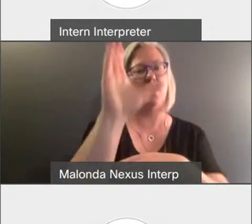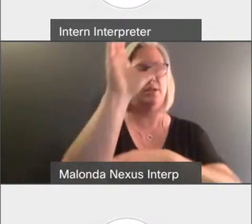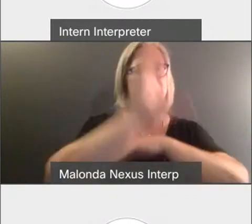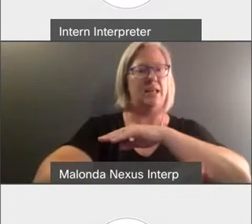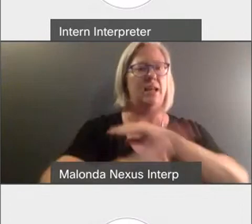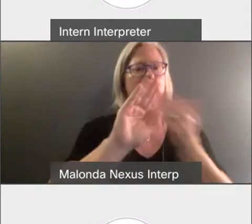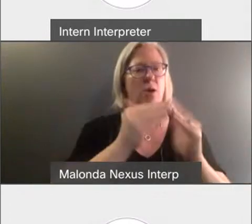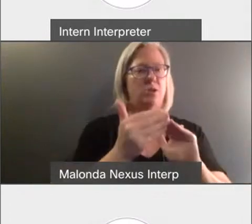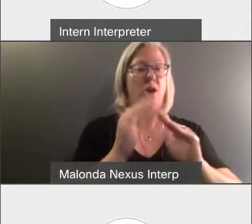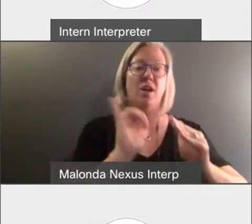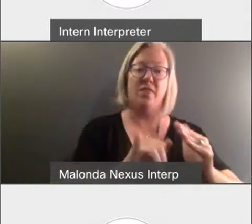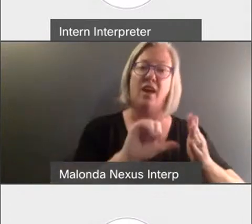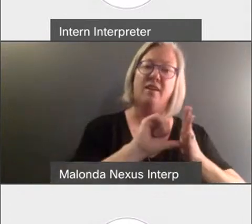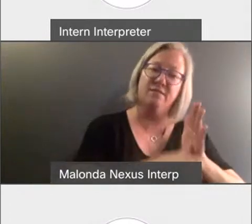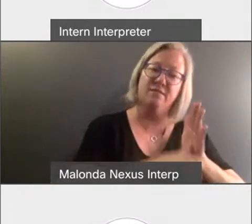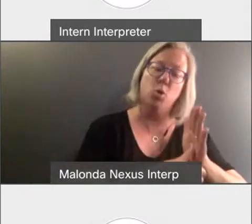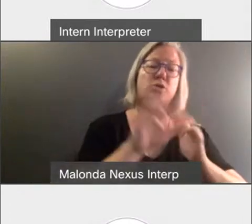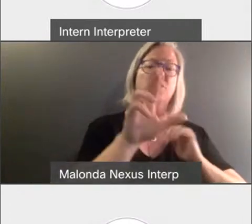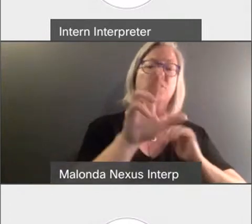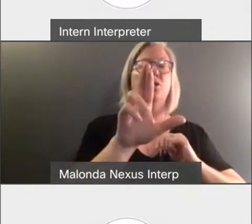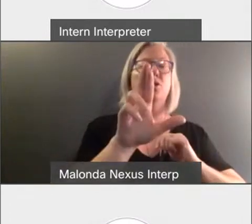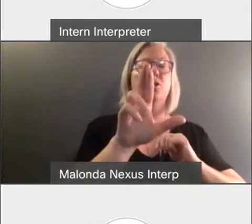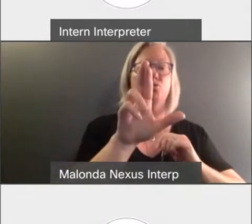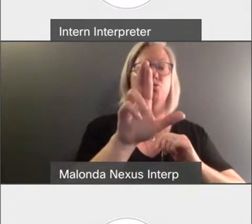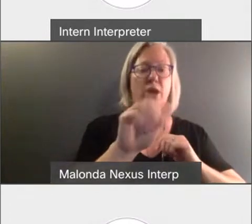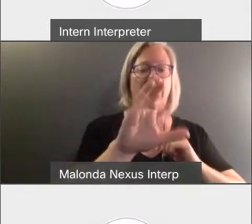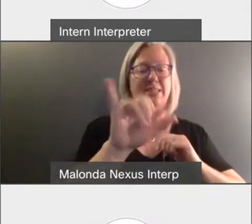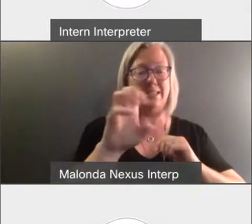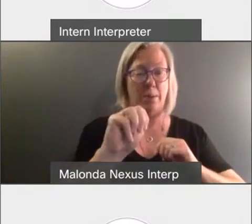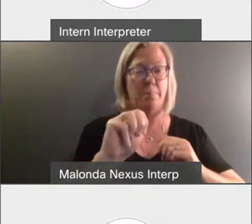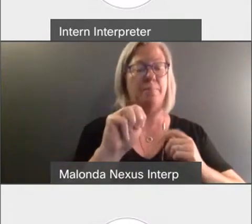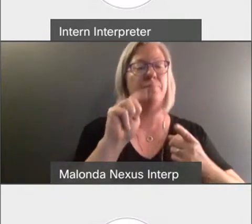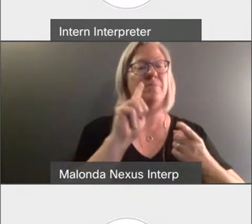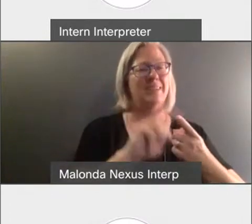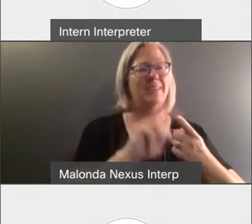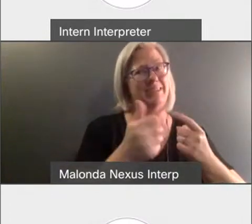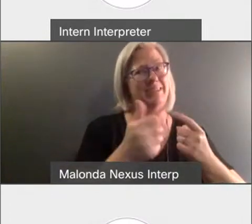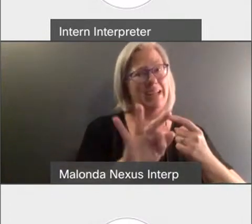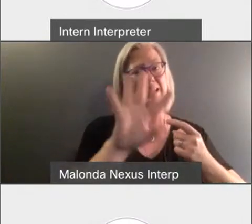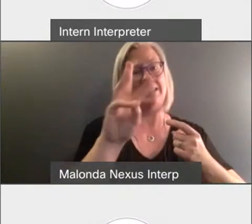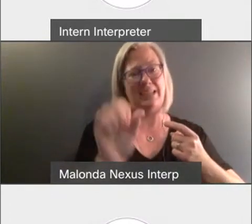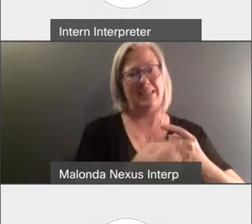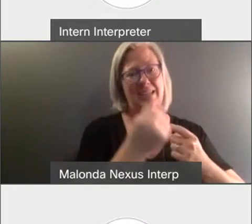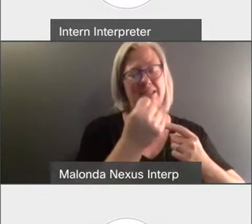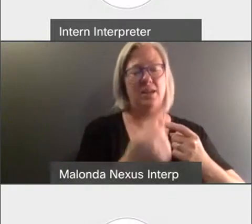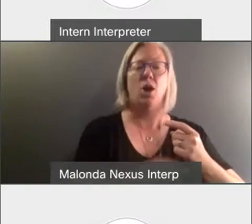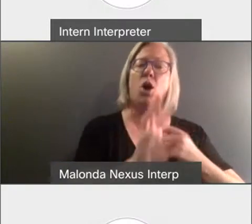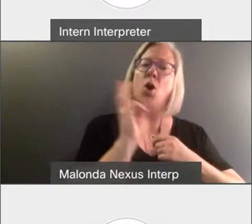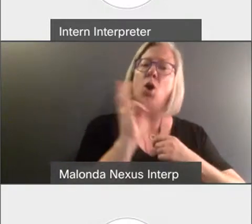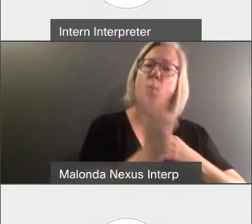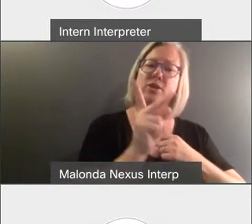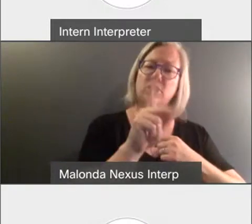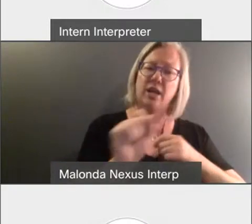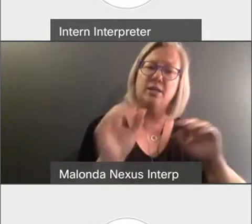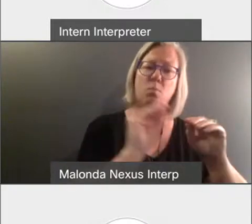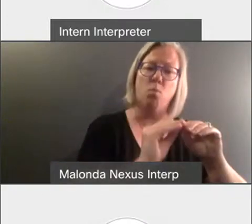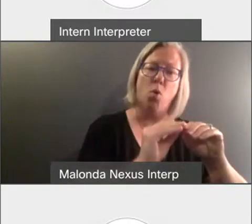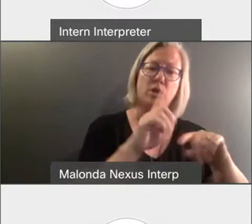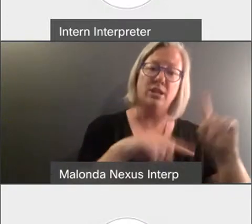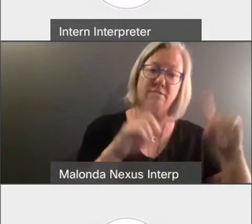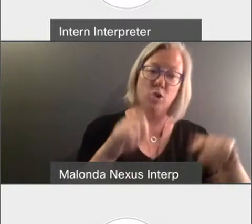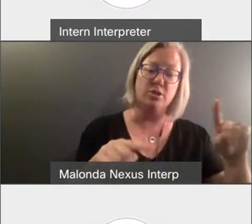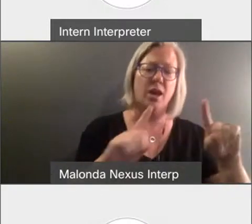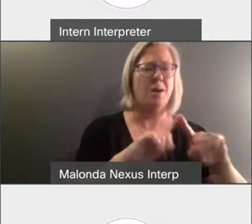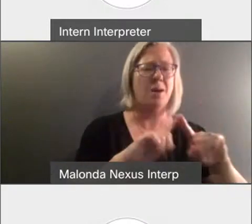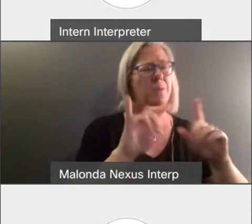violence, some even until the late 1960s. And while Western Kansas is more diverse and continues to become so, the impacts